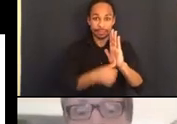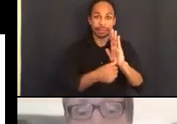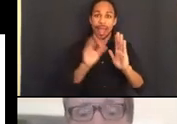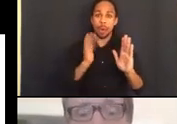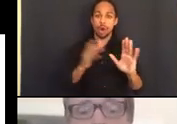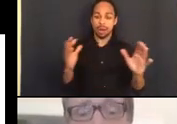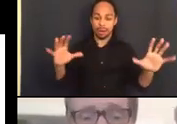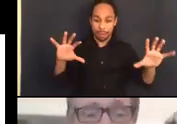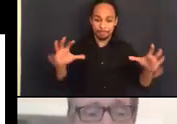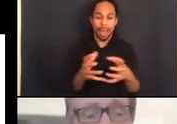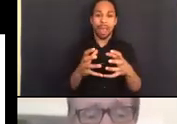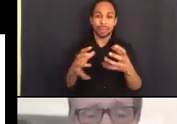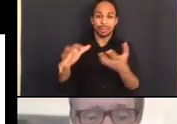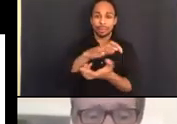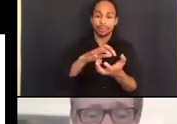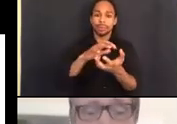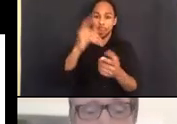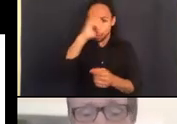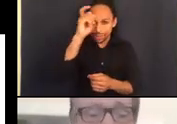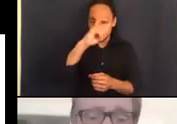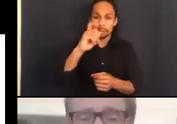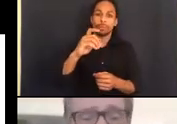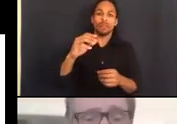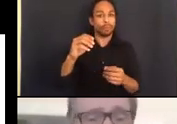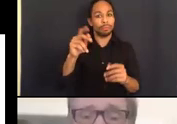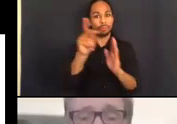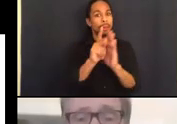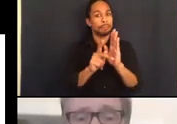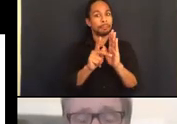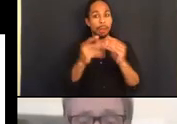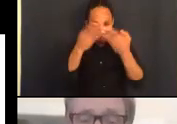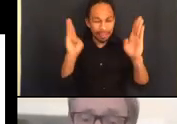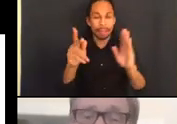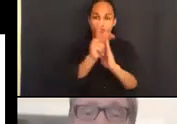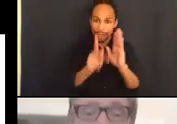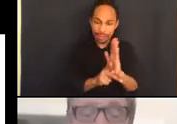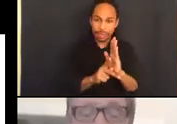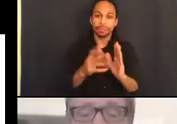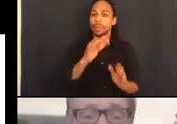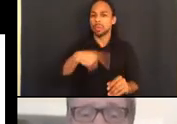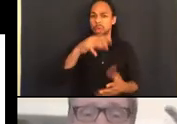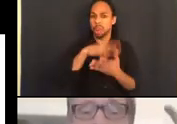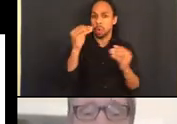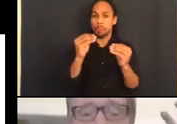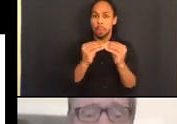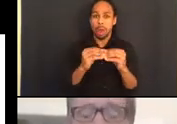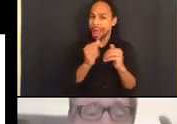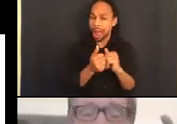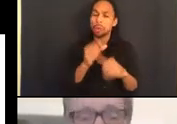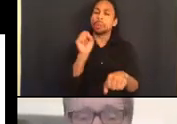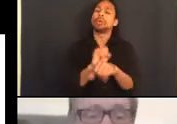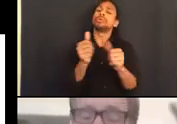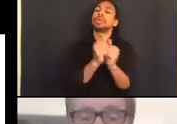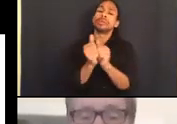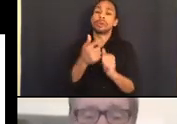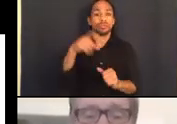legal, public policy, and educational teams. We learn more by working together, and we've had to do that more in the last